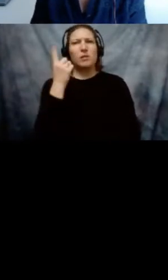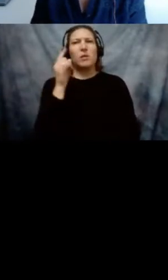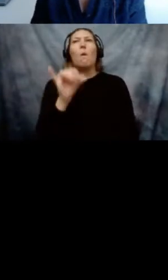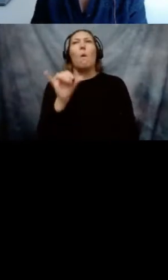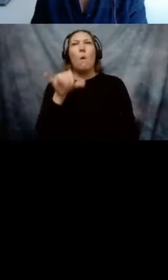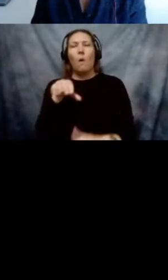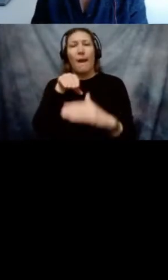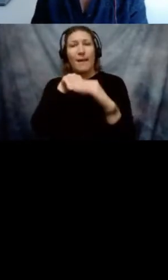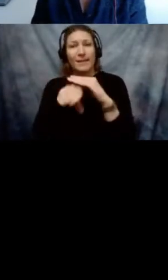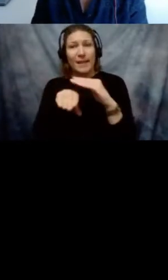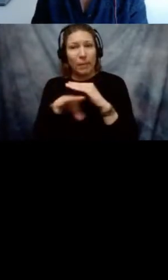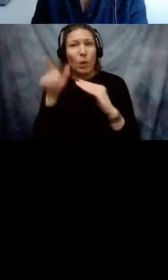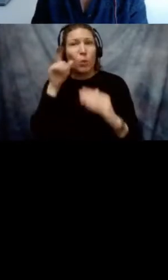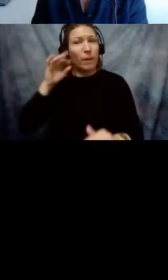our learners.